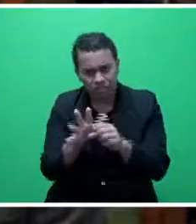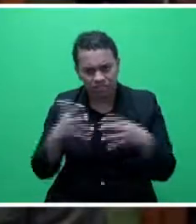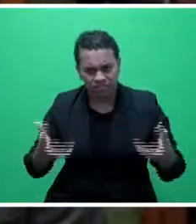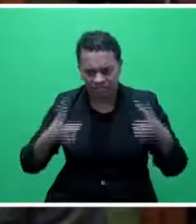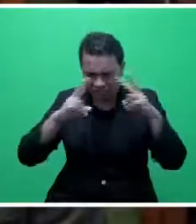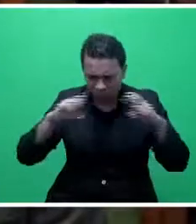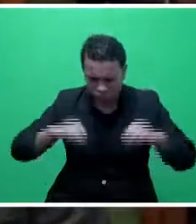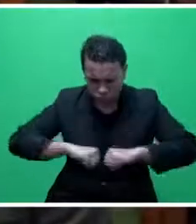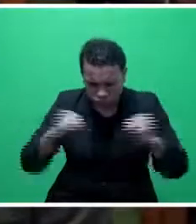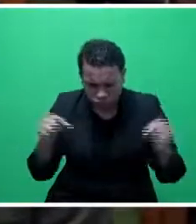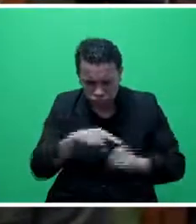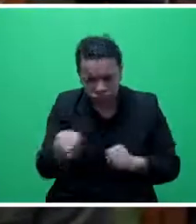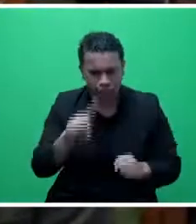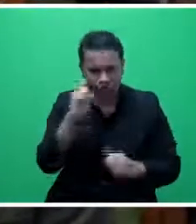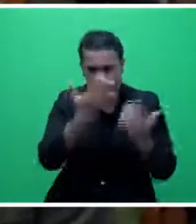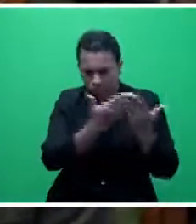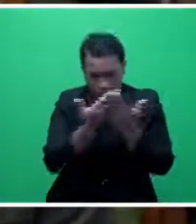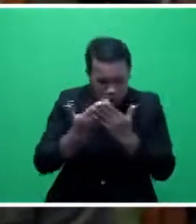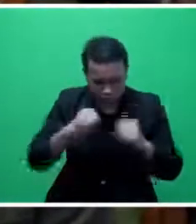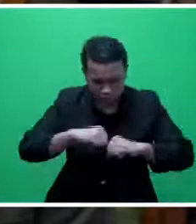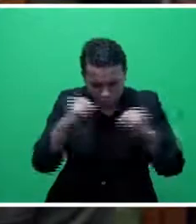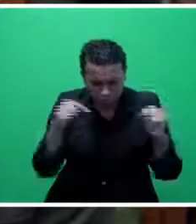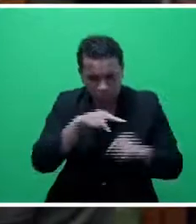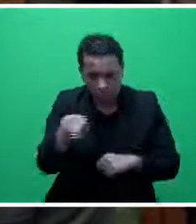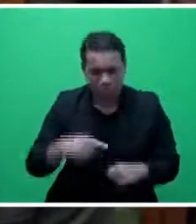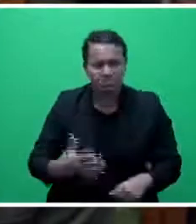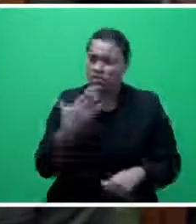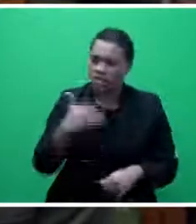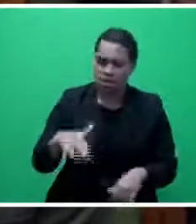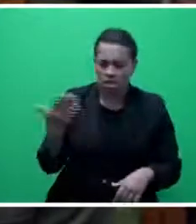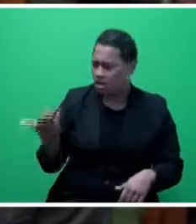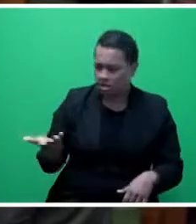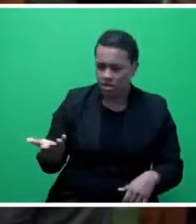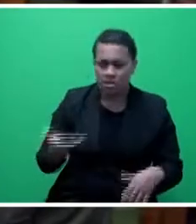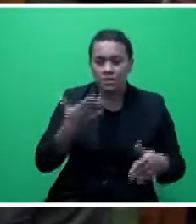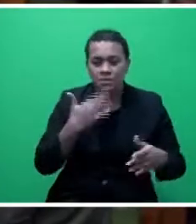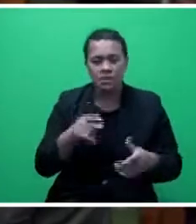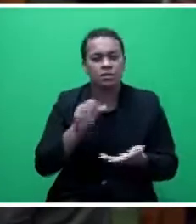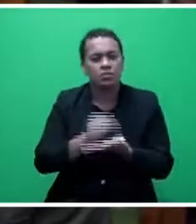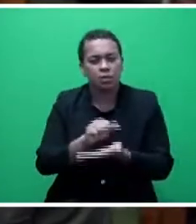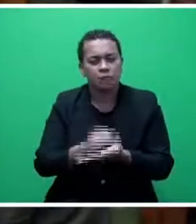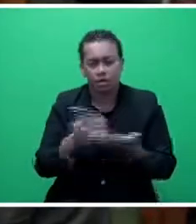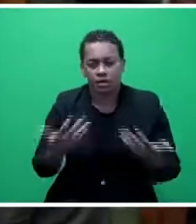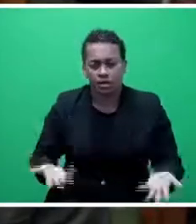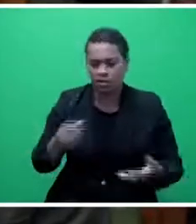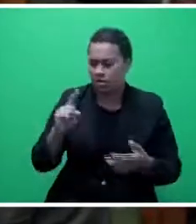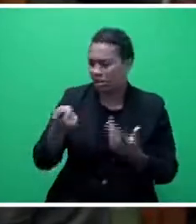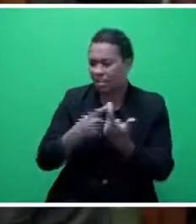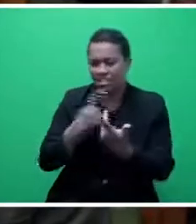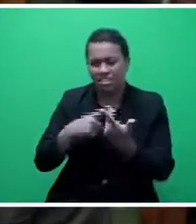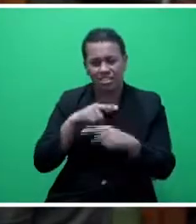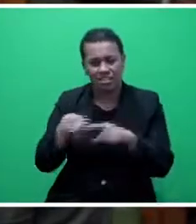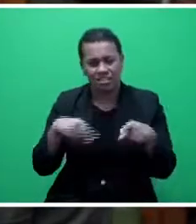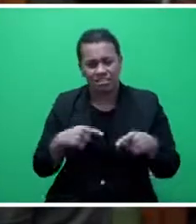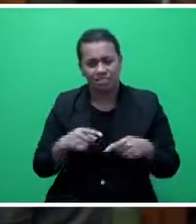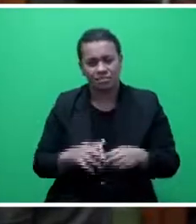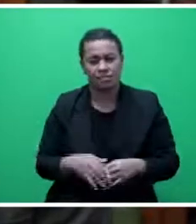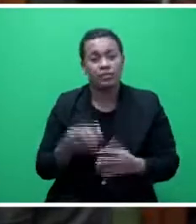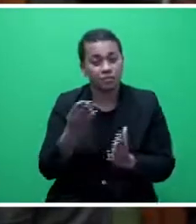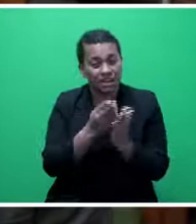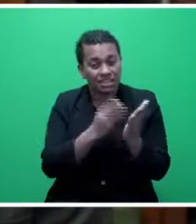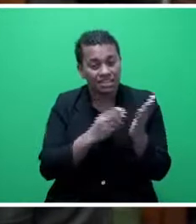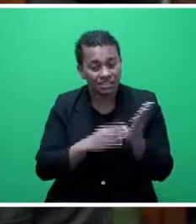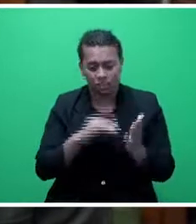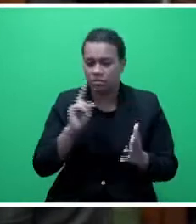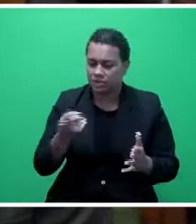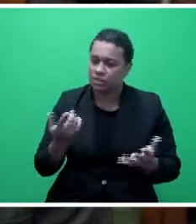Speaker, sir, please, Honourable Prasad, this would have been much clearer if you had an alternative budget, but obviously you don't. Mr. Speaker, sir, the other